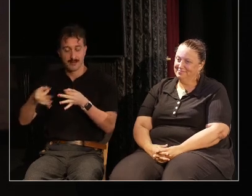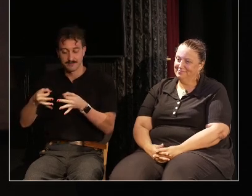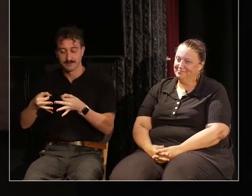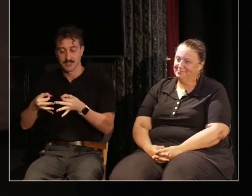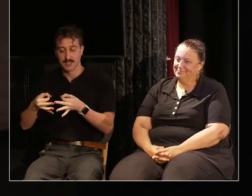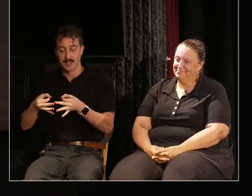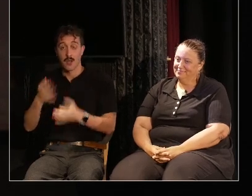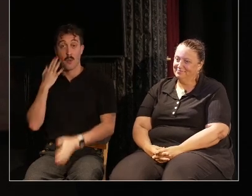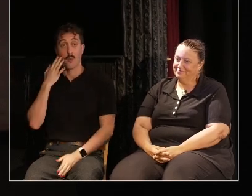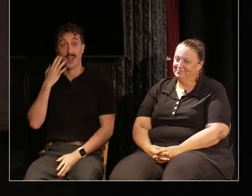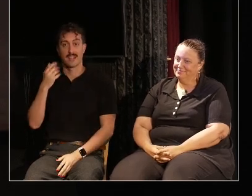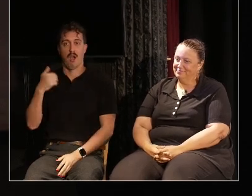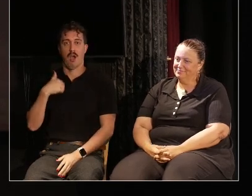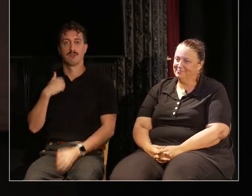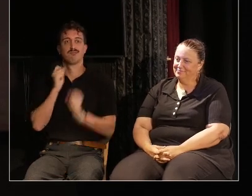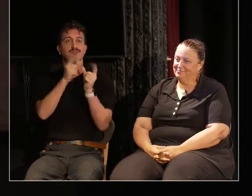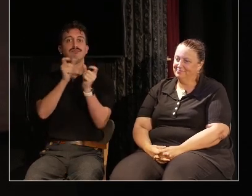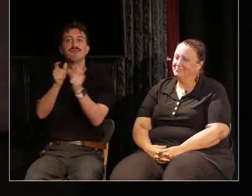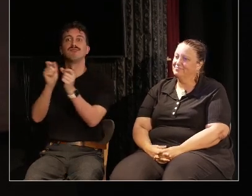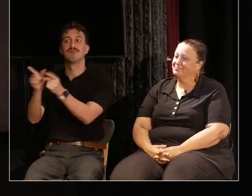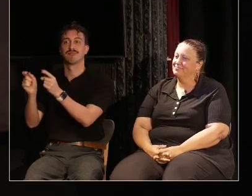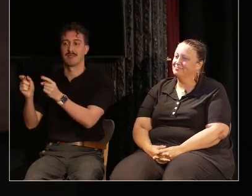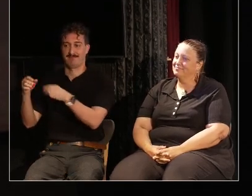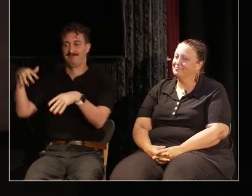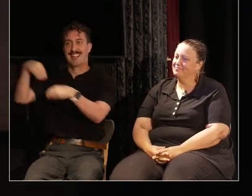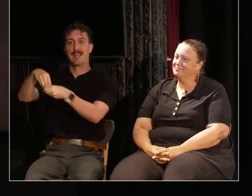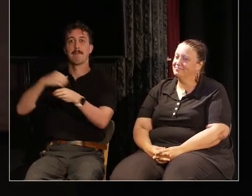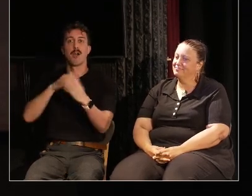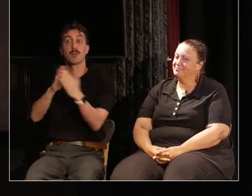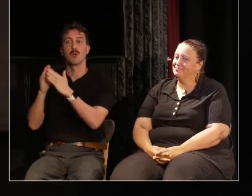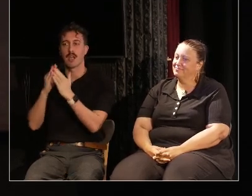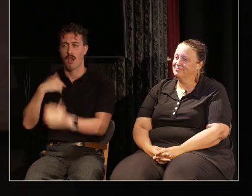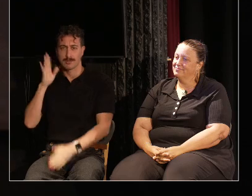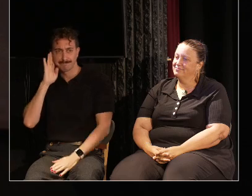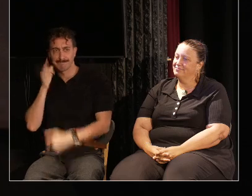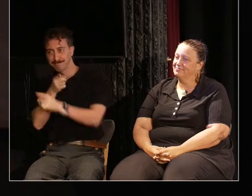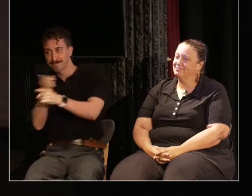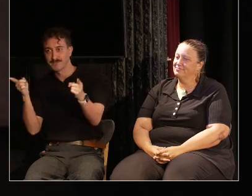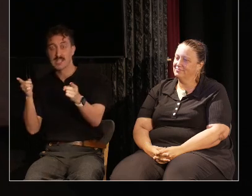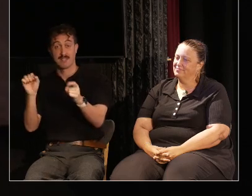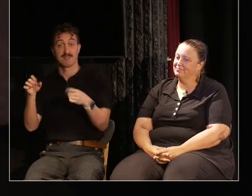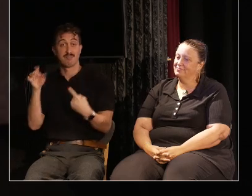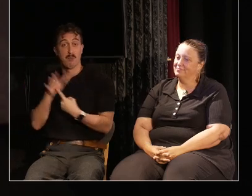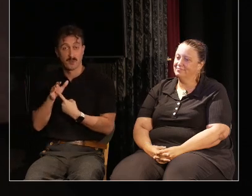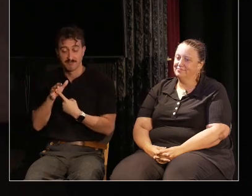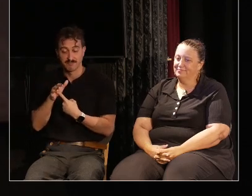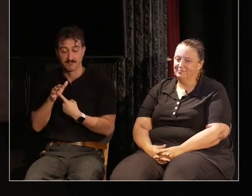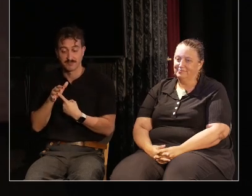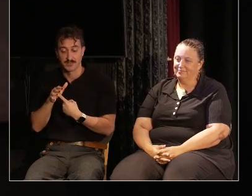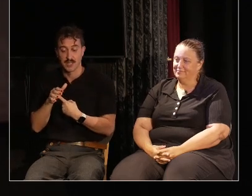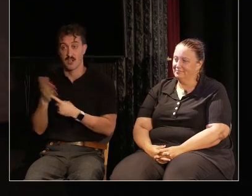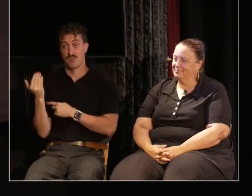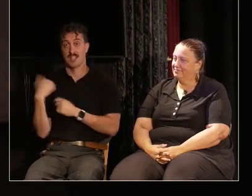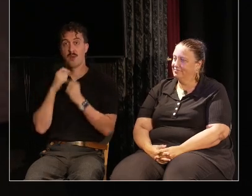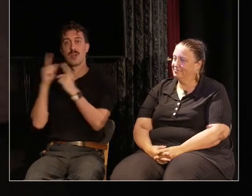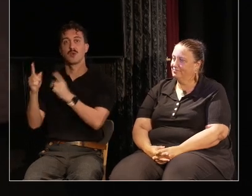know, when I'm out and about, particularly in my community, I hear firsthand how important it is. I was just at King's Cross at